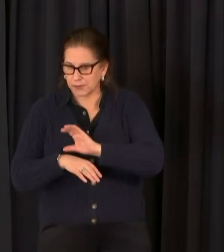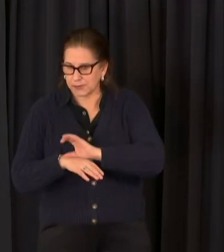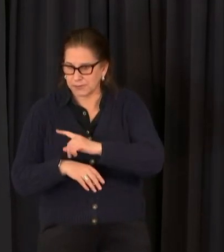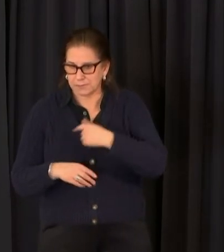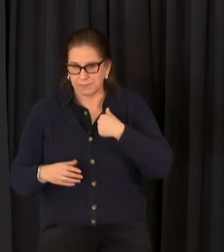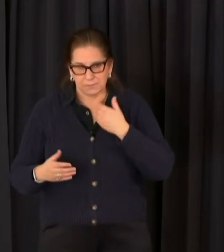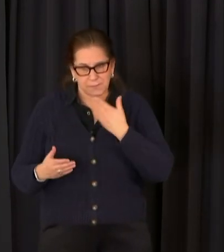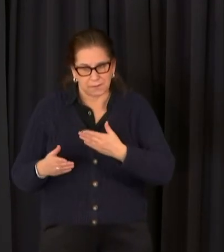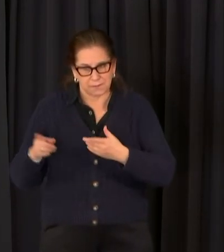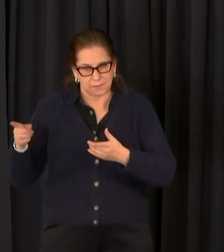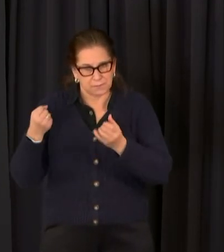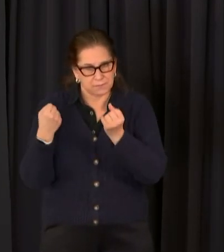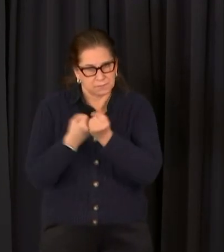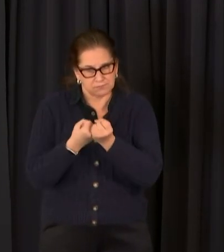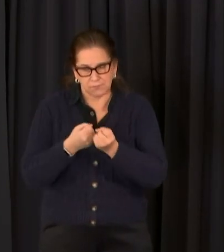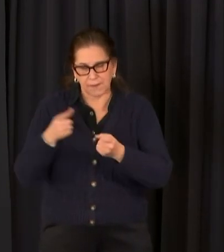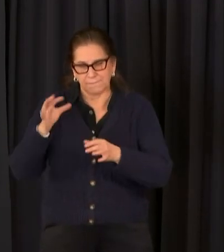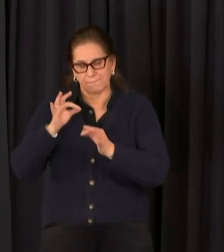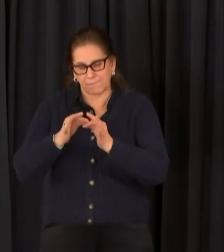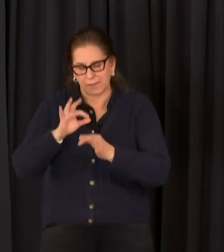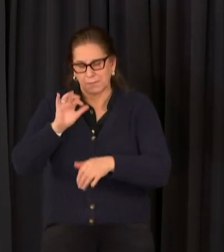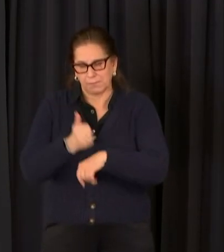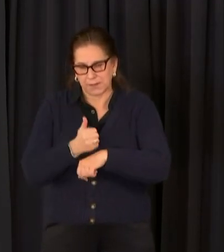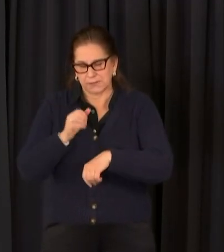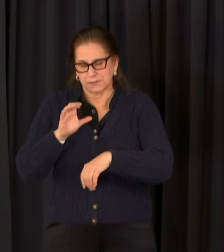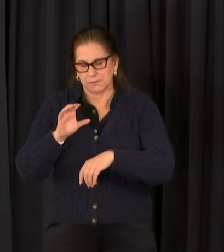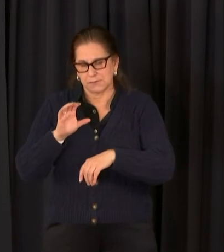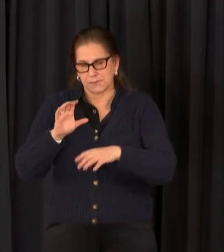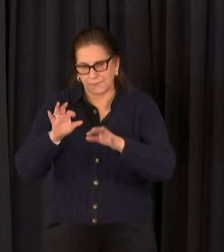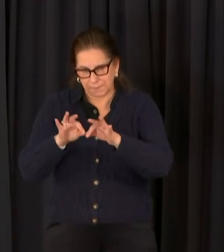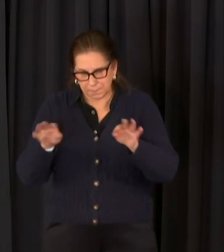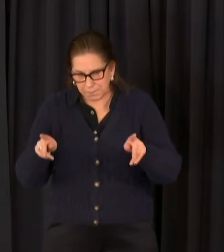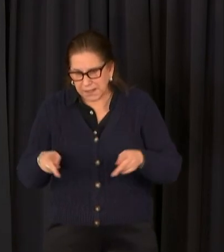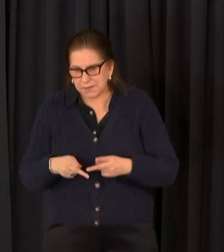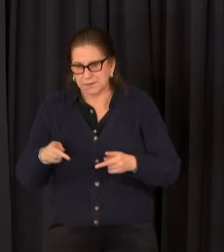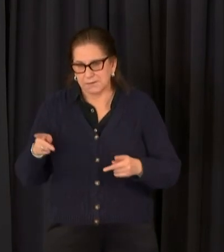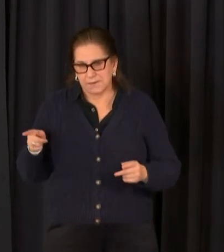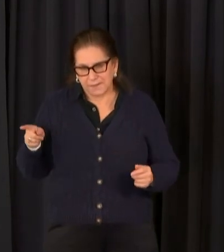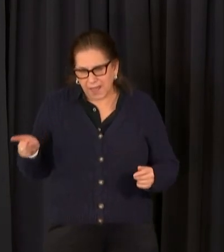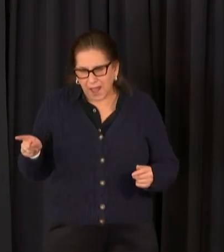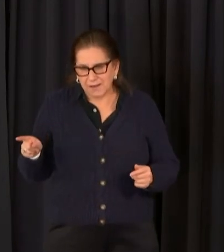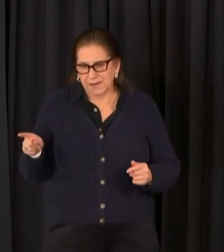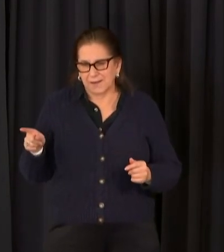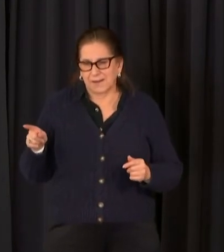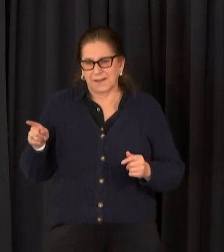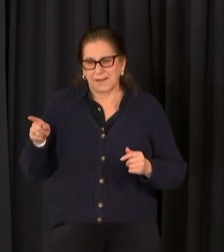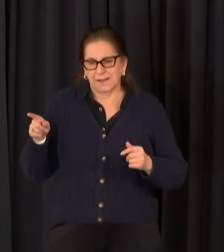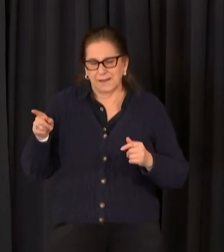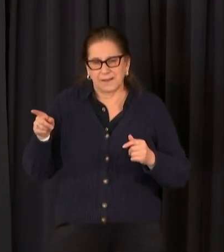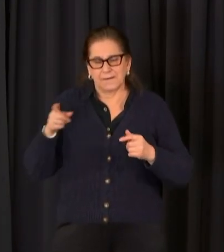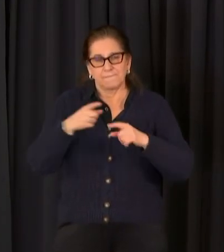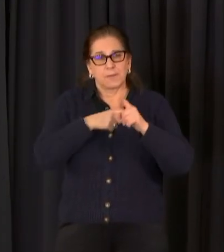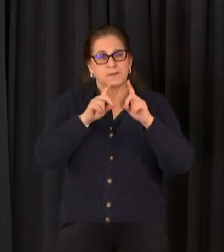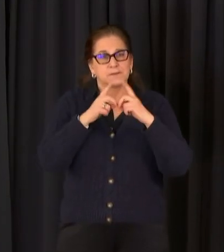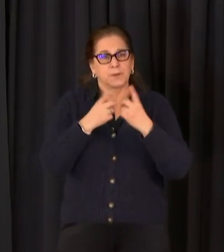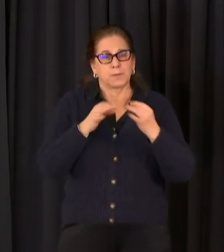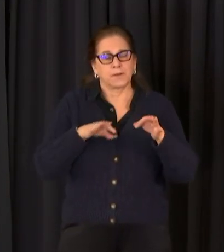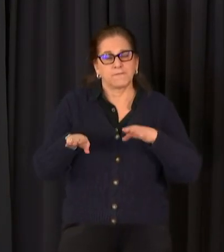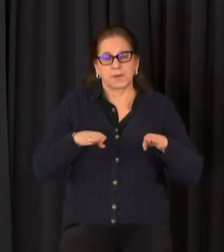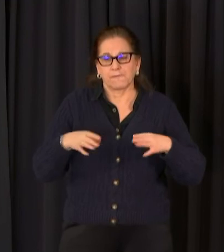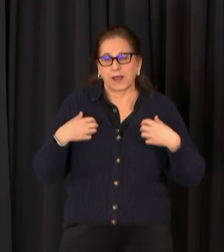Department of Health. They are also very critically important to the work that the Department of Behavioral Health does around substance use